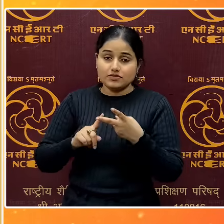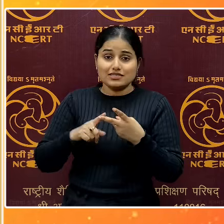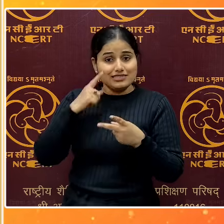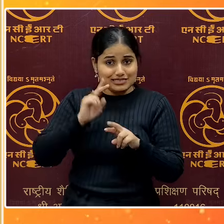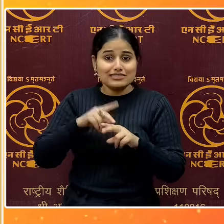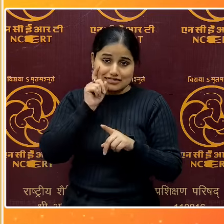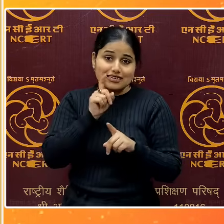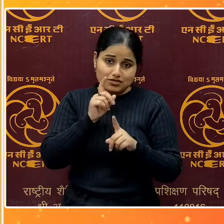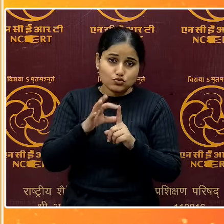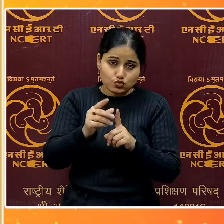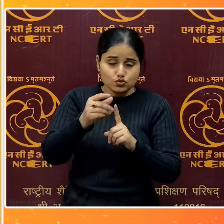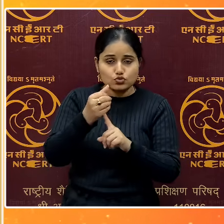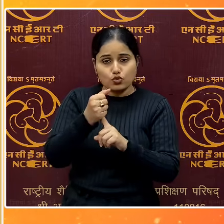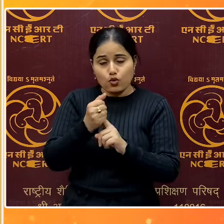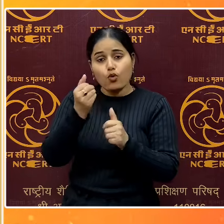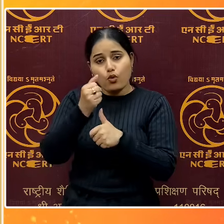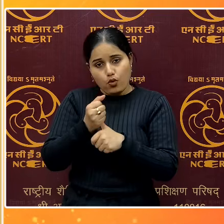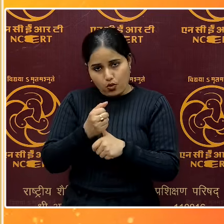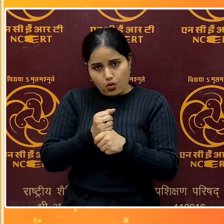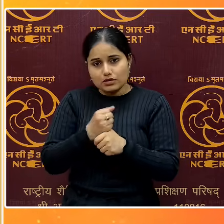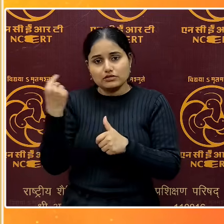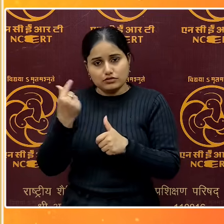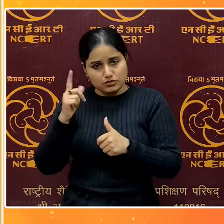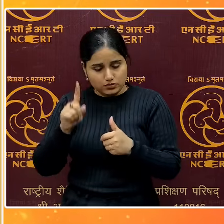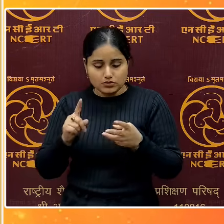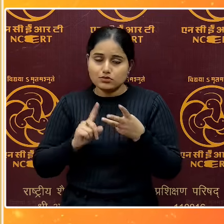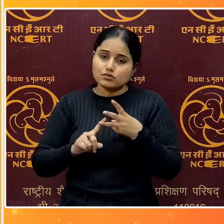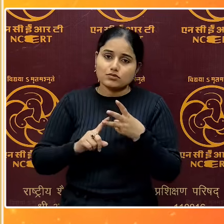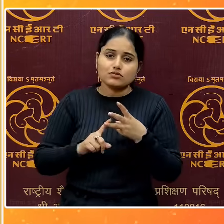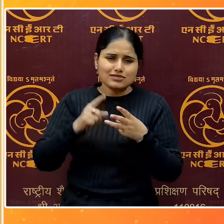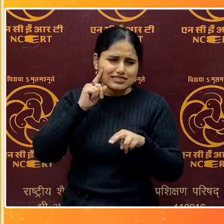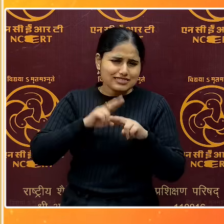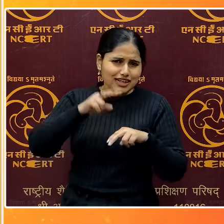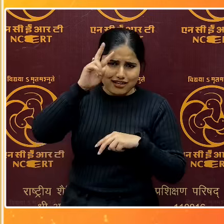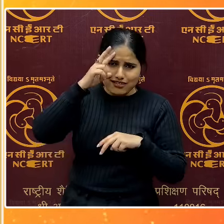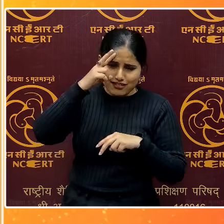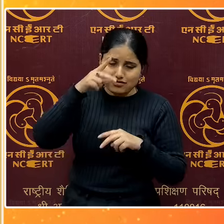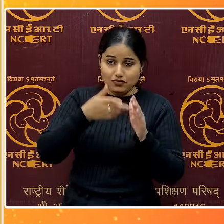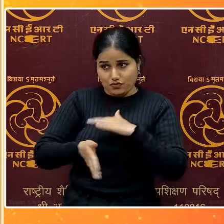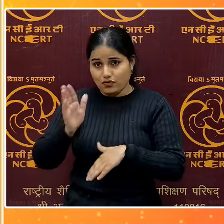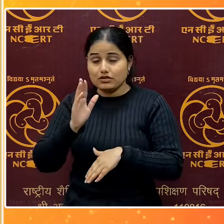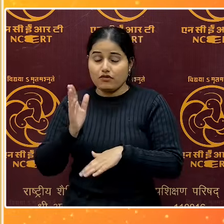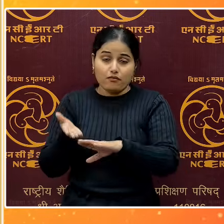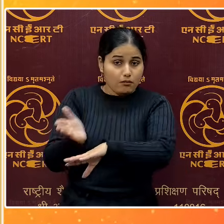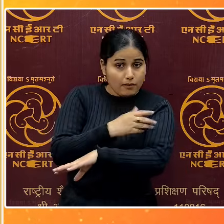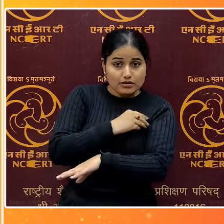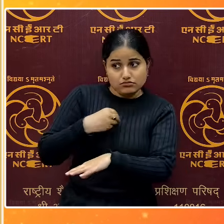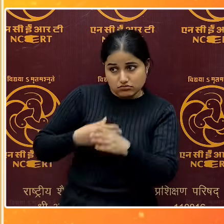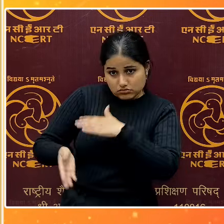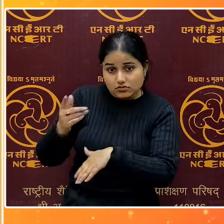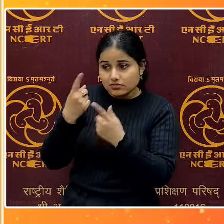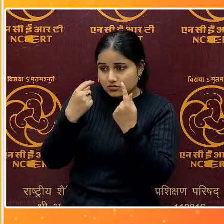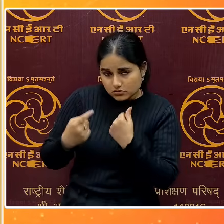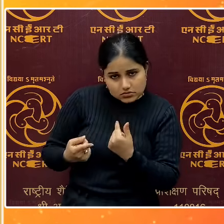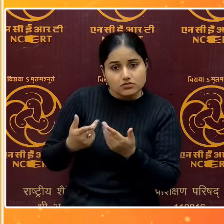during coitus or sexual intercourse. Number 3, in case of doubt, one must go for early diagnosis and for